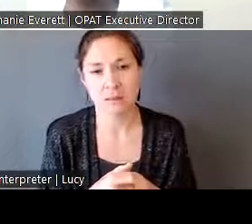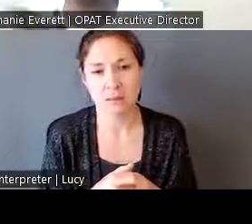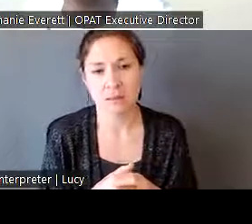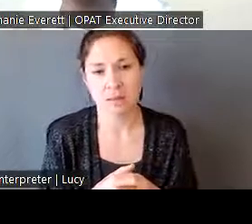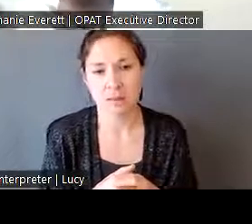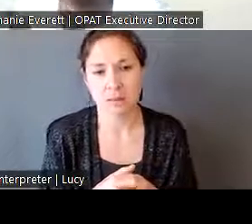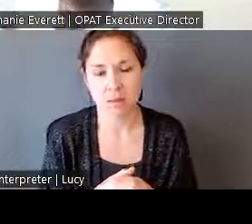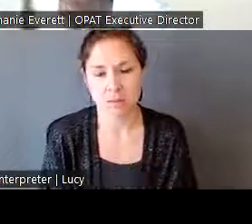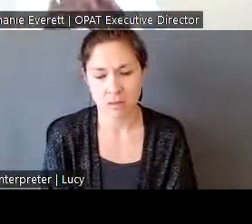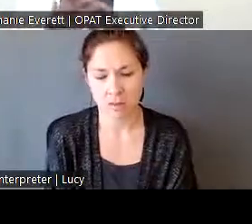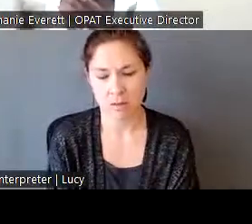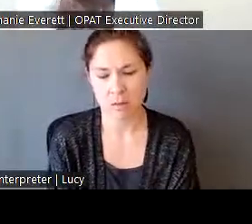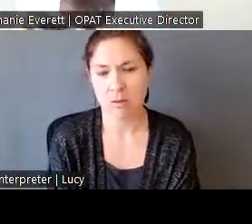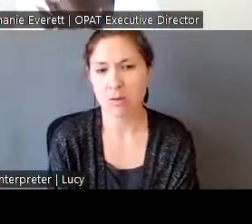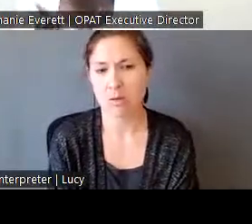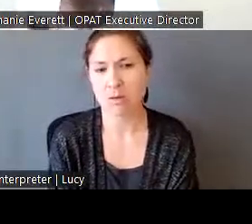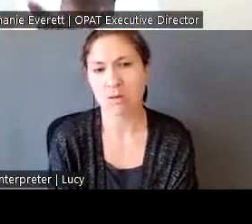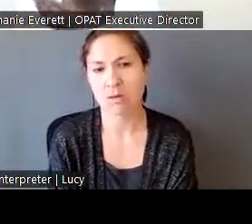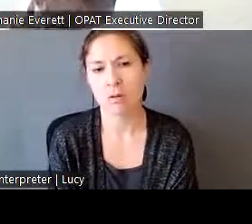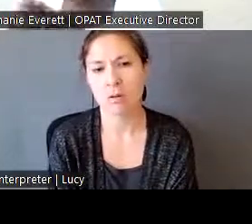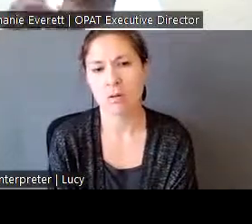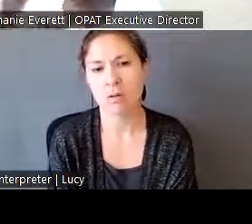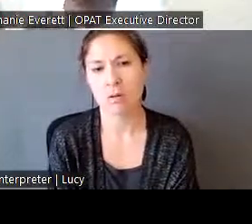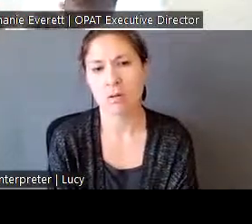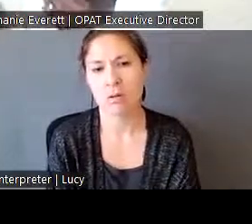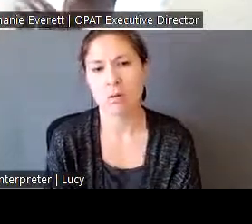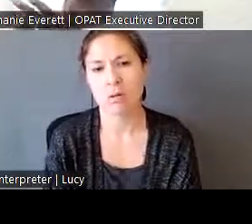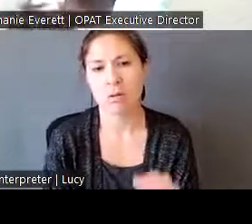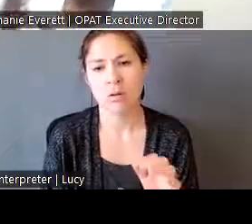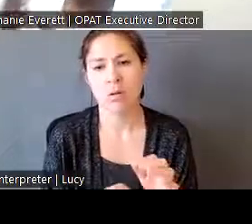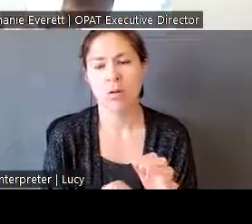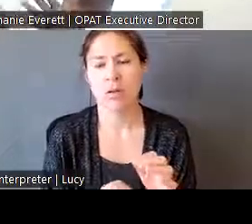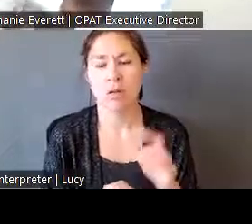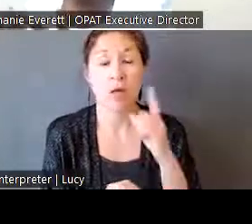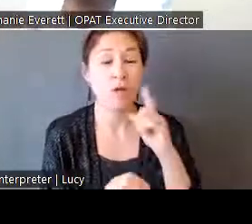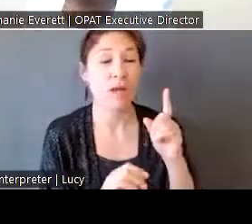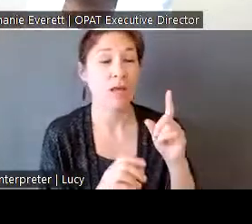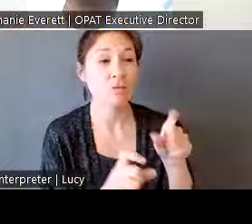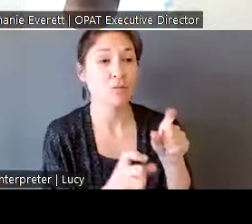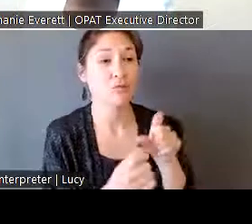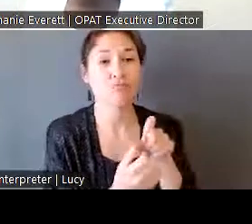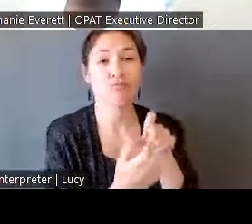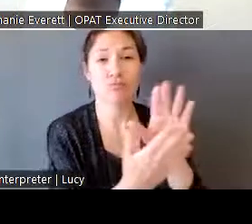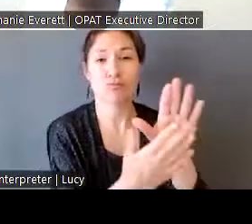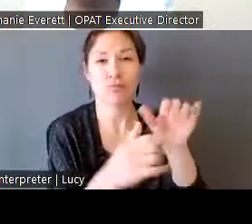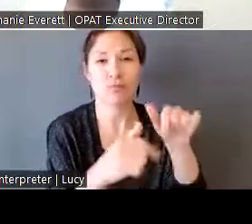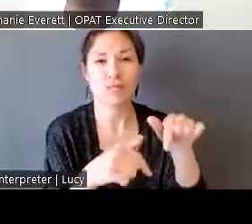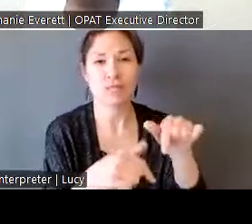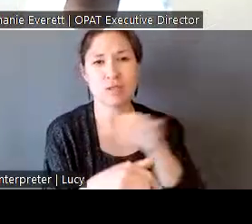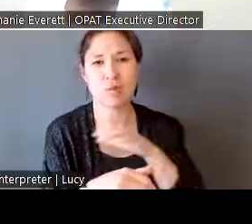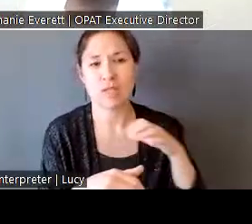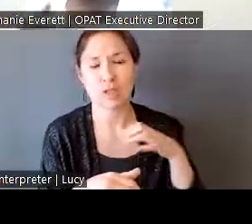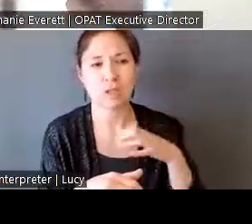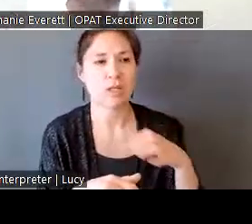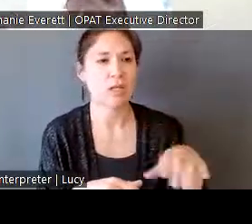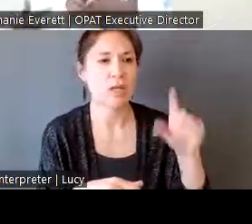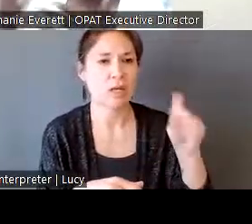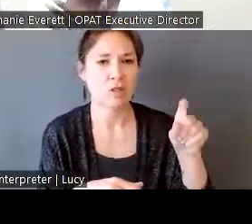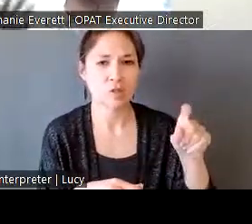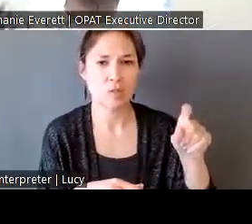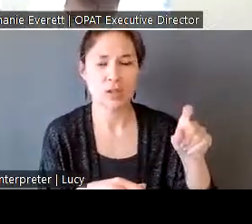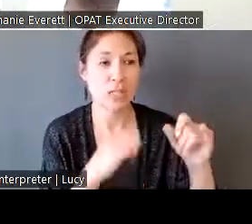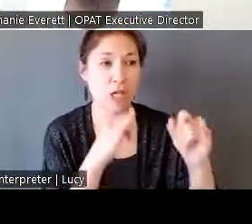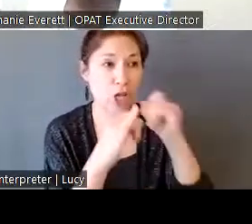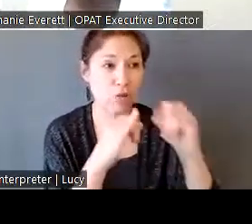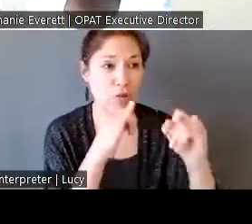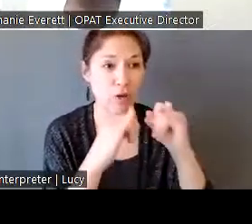it says they're supposed to go before the Post Commission and have this interview done and the like, but they just don't have the